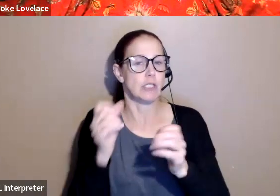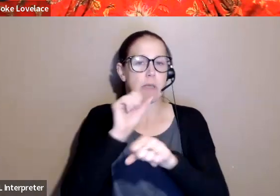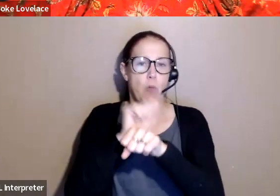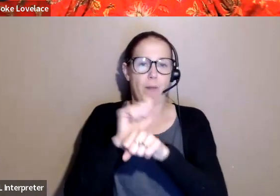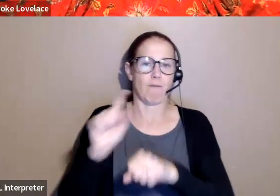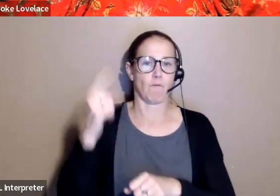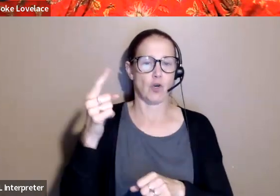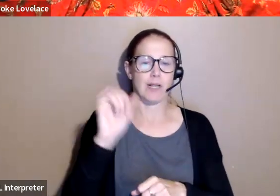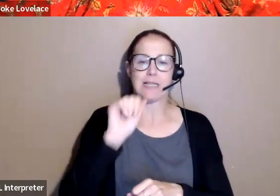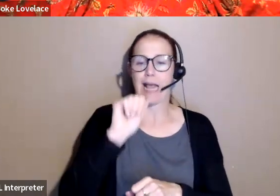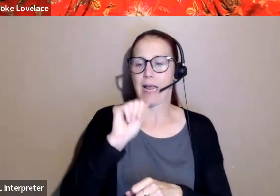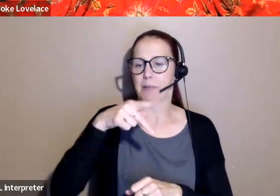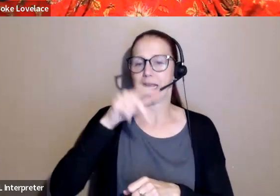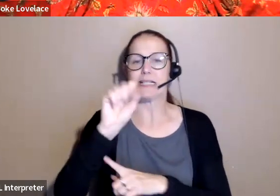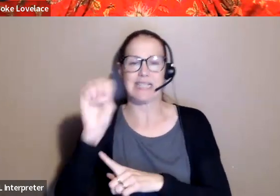it's